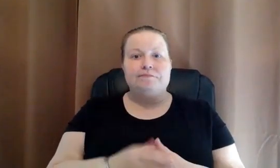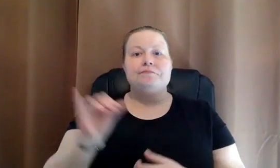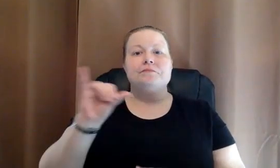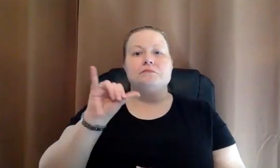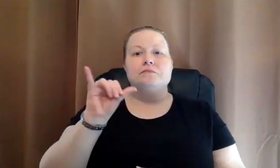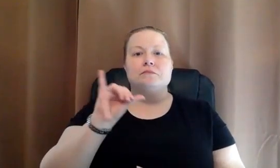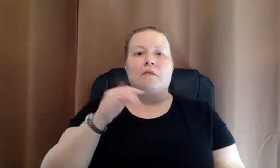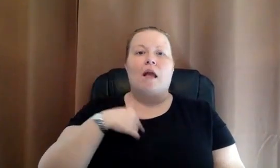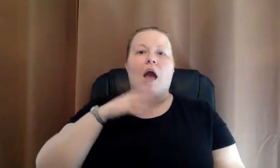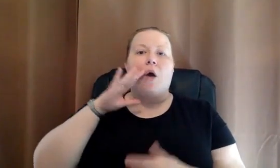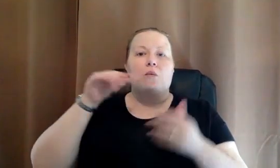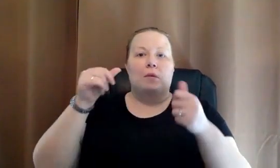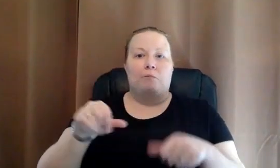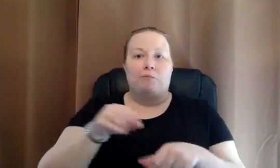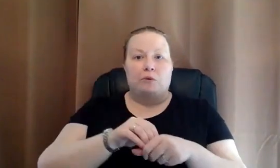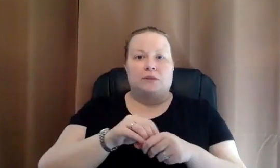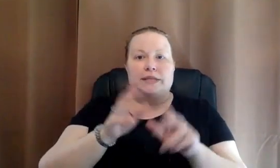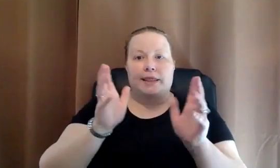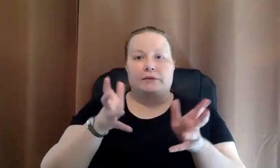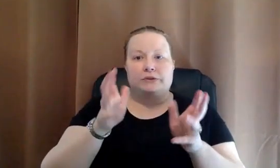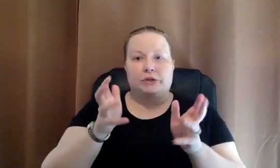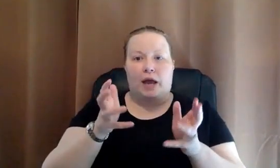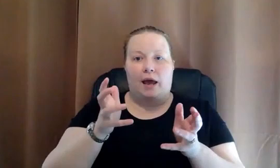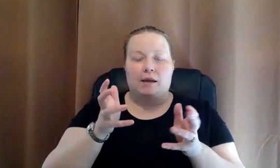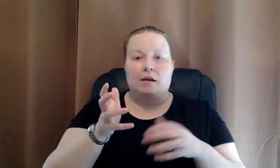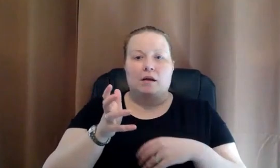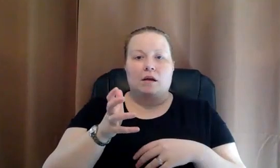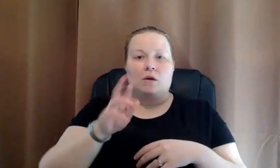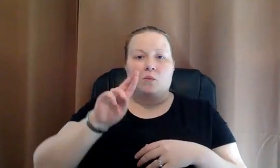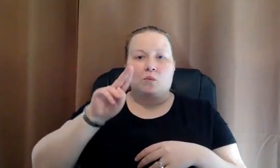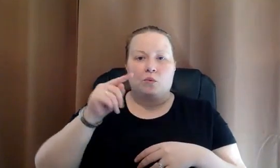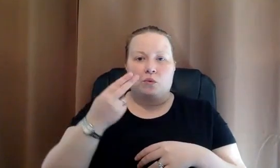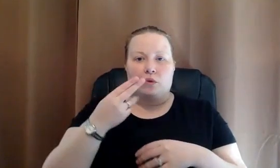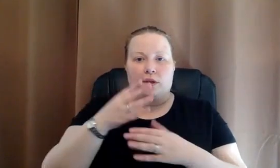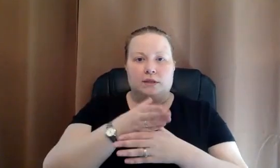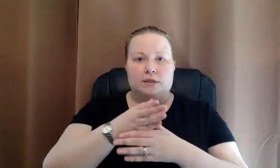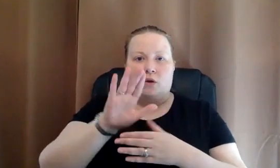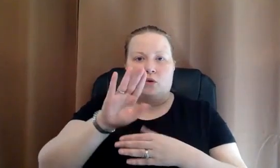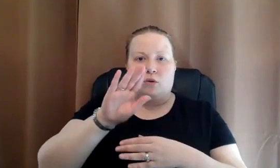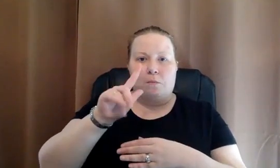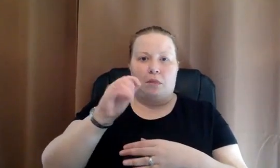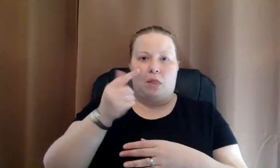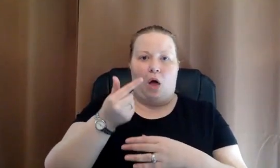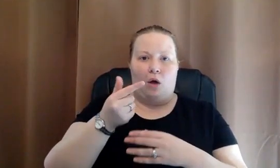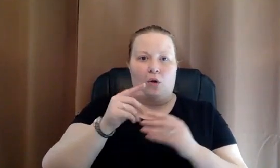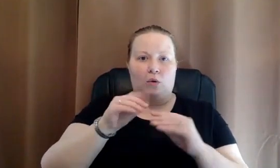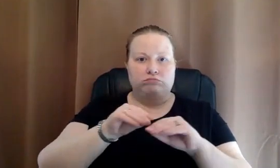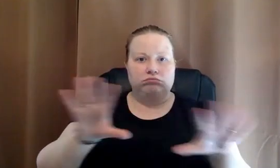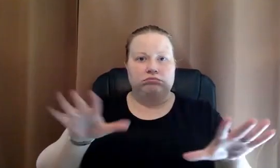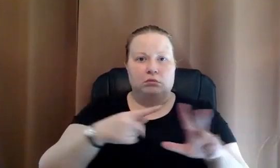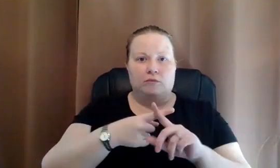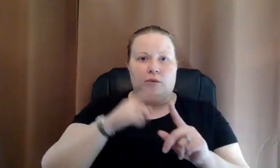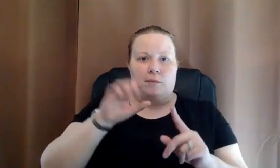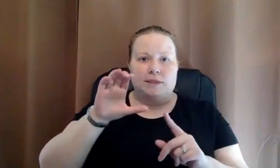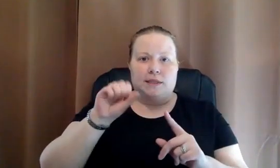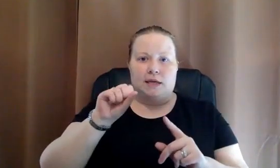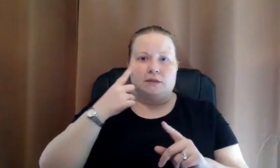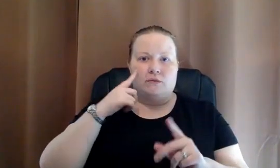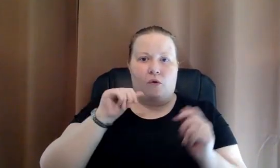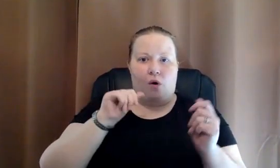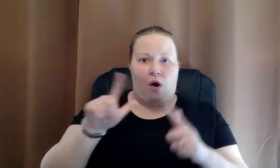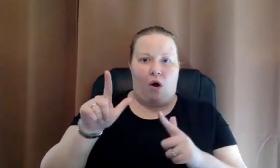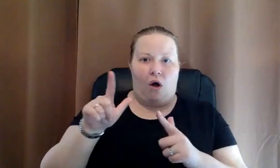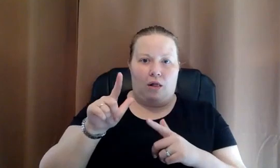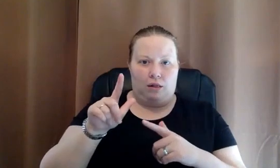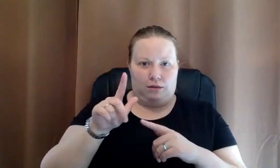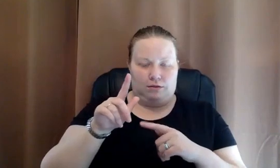going to post in the chat, Ruth Farmer shared that your blog went live on the CS for All website today. So I'm sharing that